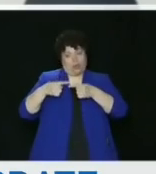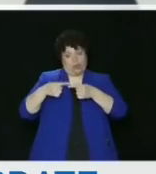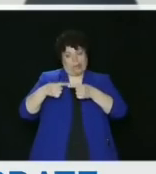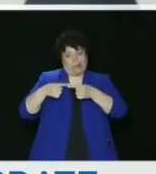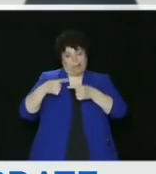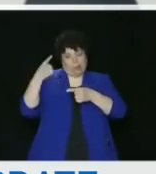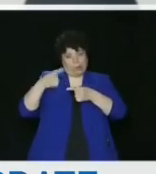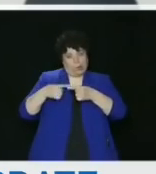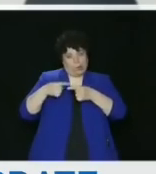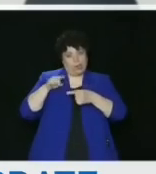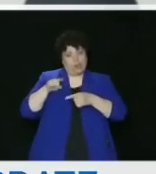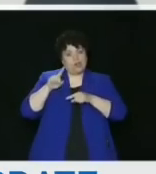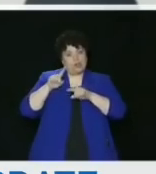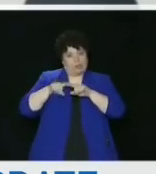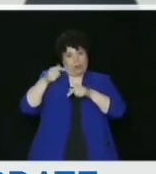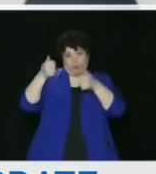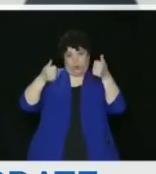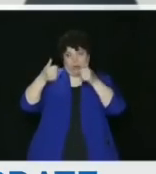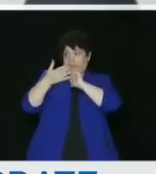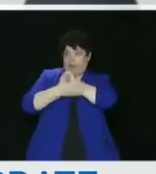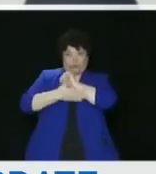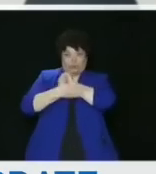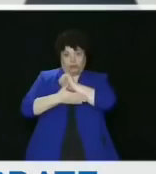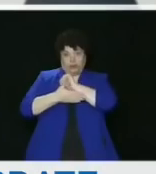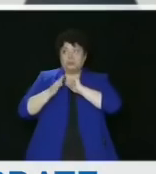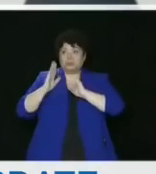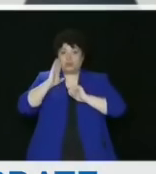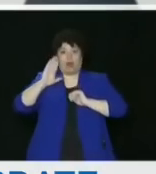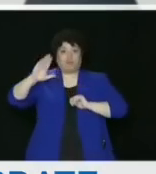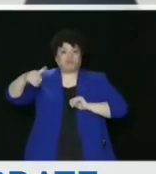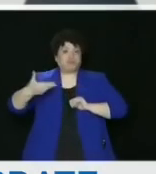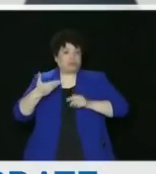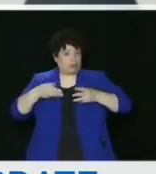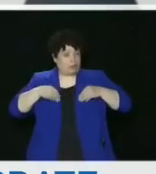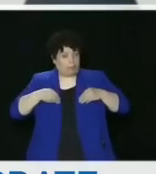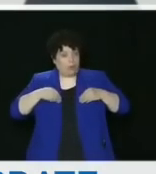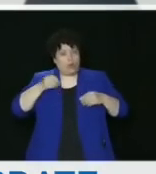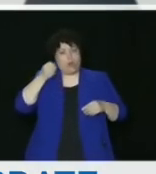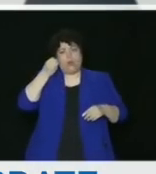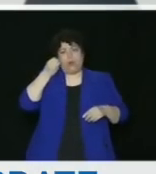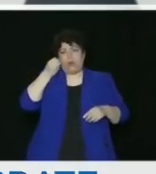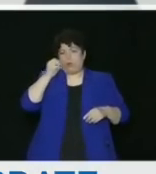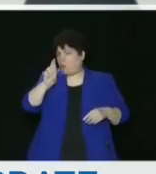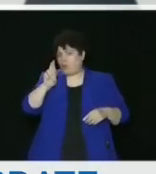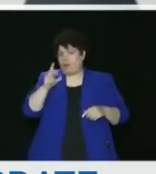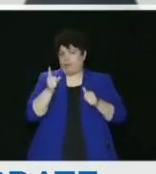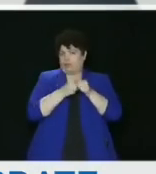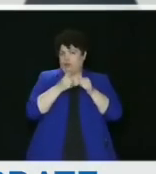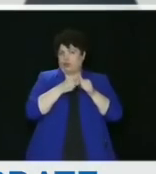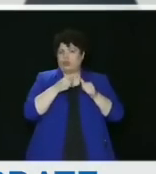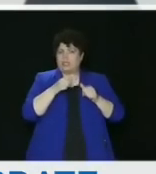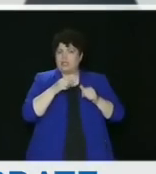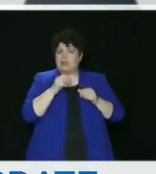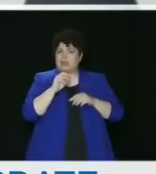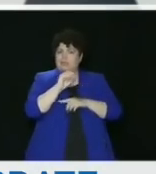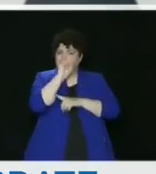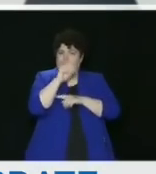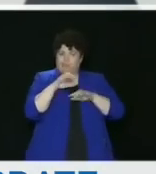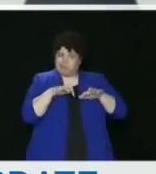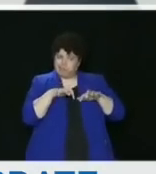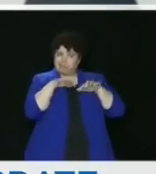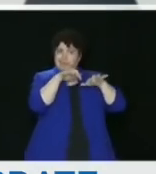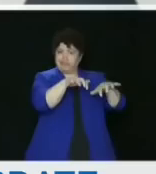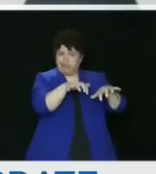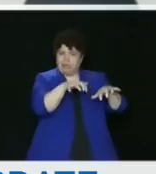individually according to the country, or is there a collective herd immunity that's required rather than